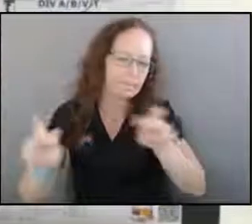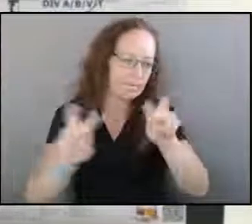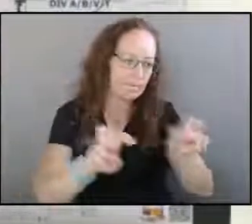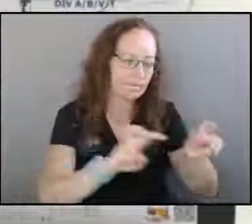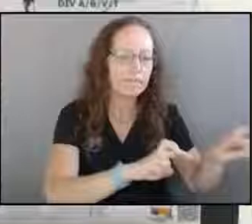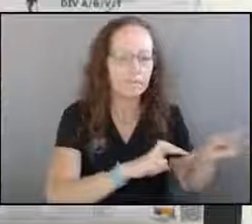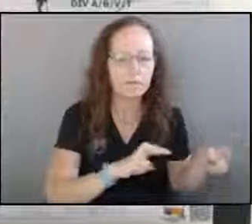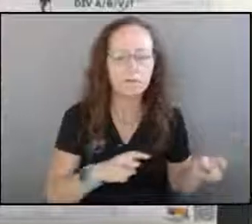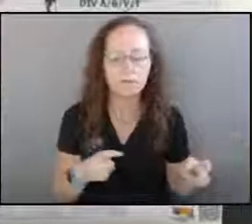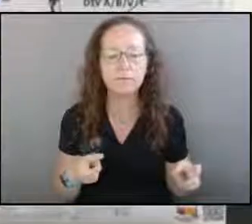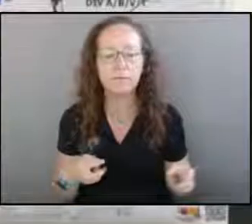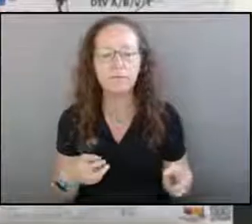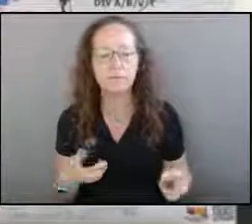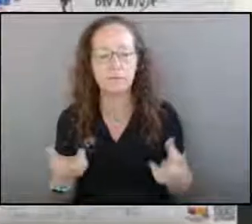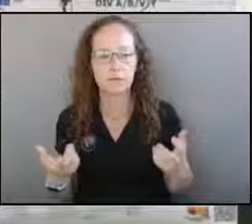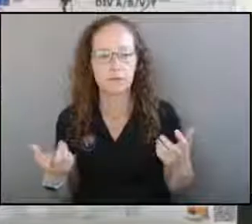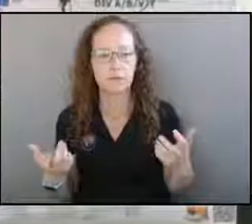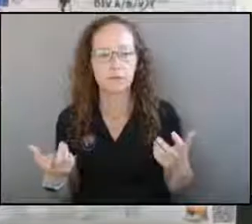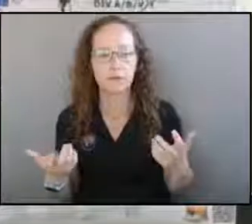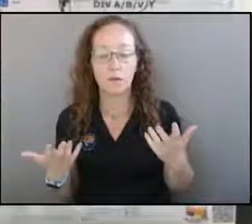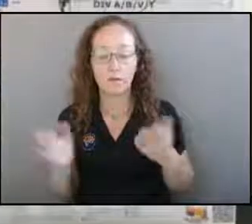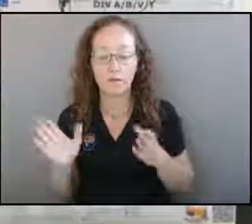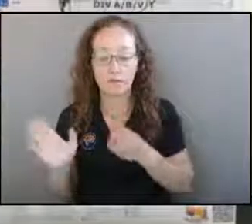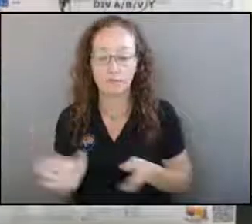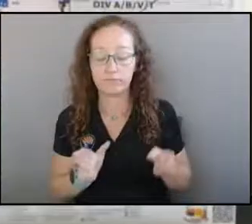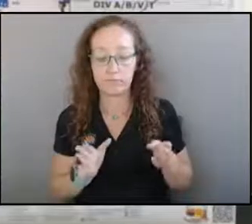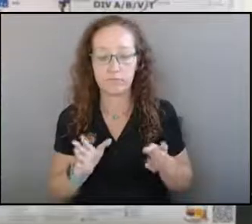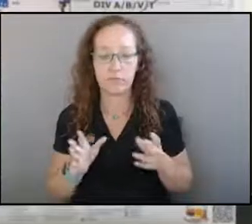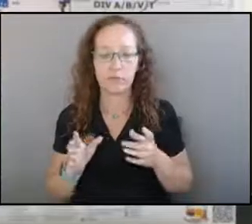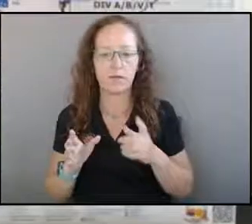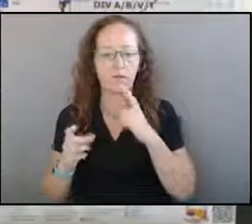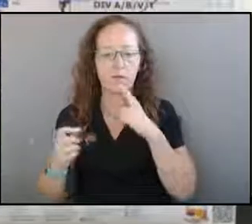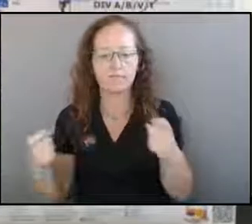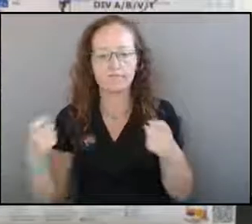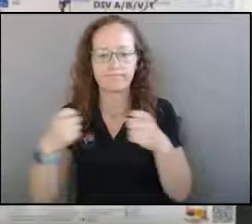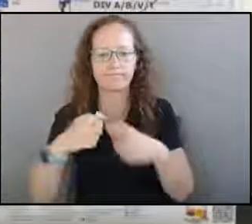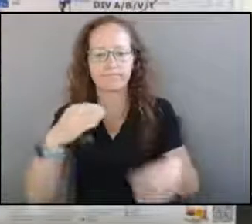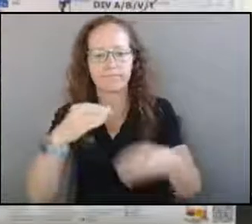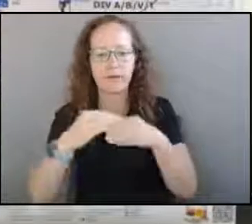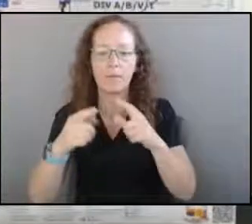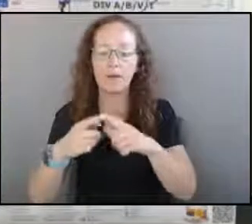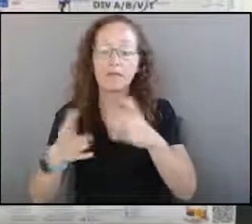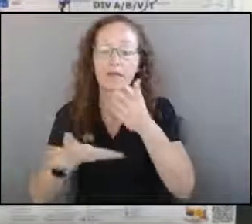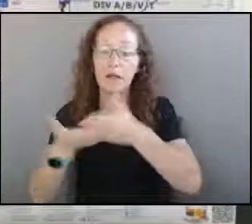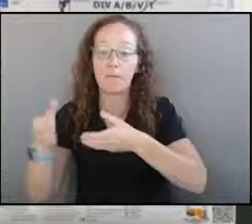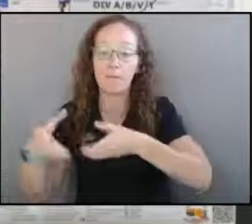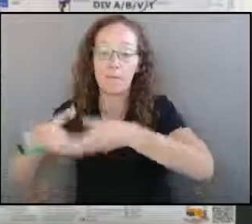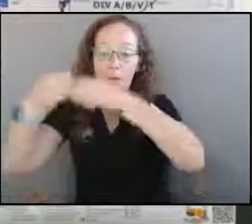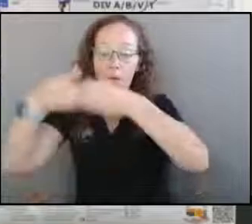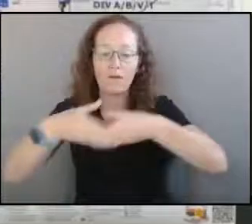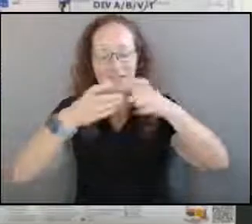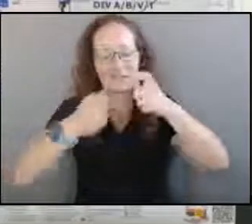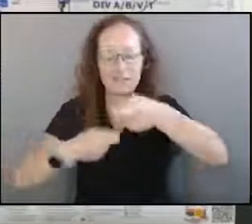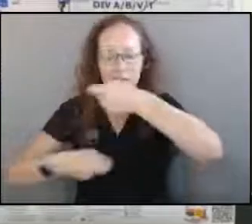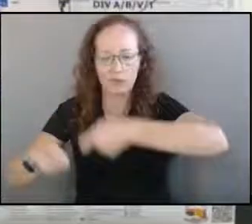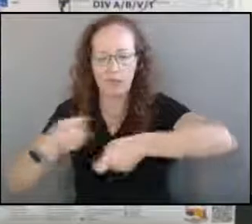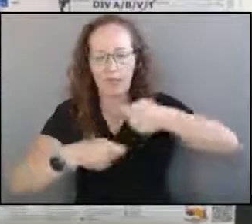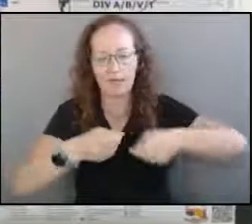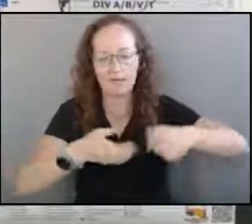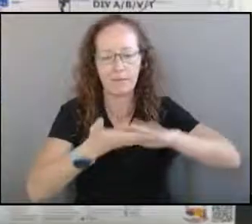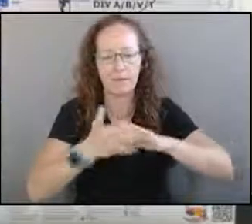We made some arrangements to energize, but there were some poles that need to be replaced and able to stabilize those distribution lines. So that's what we've been doing as